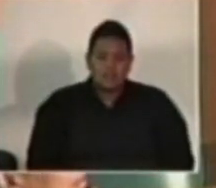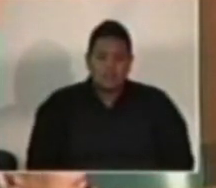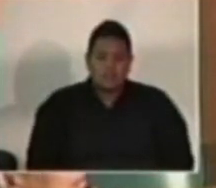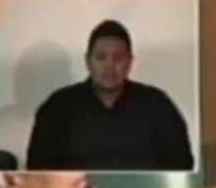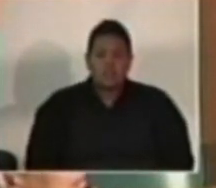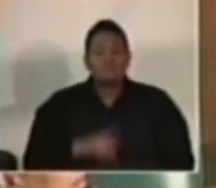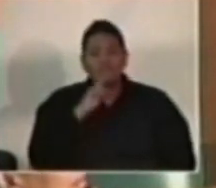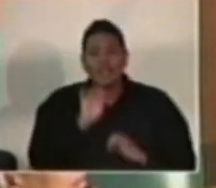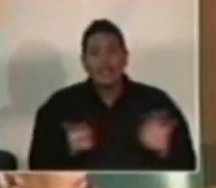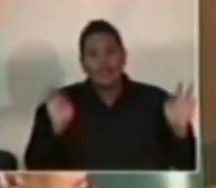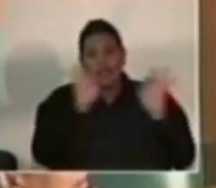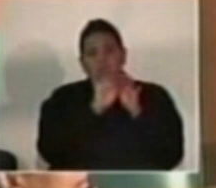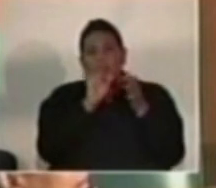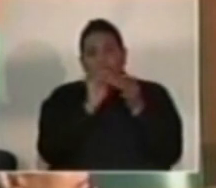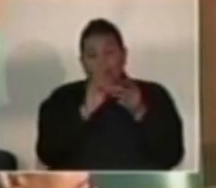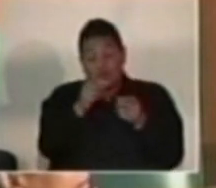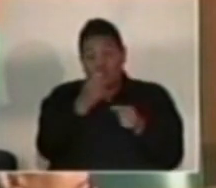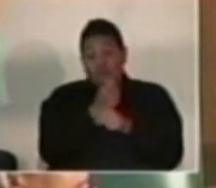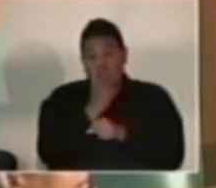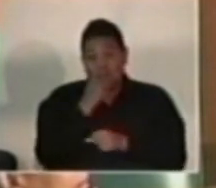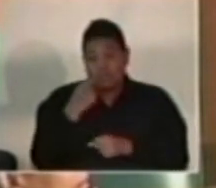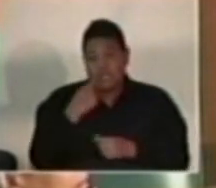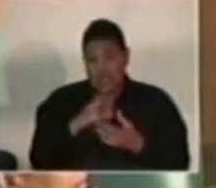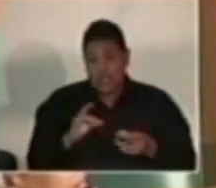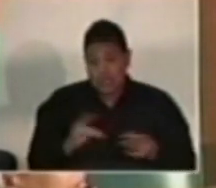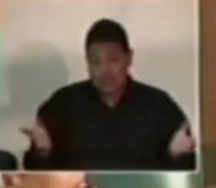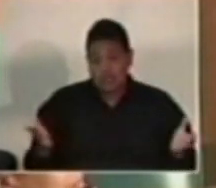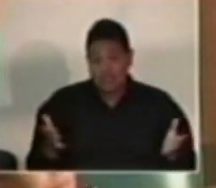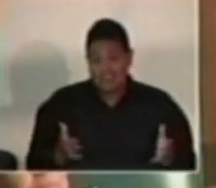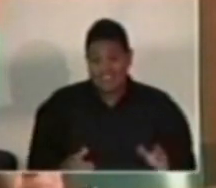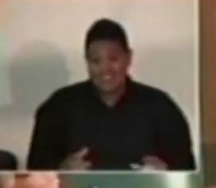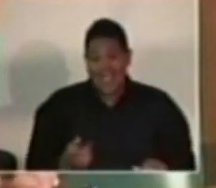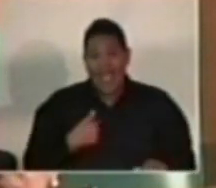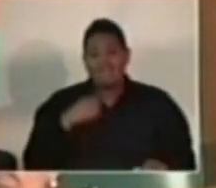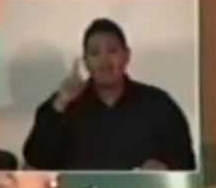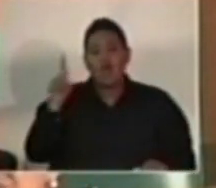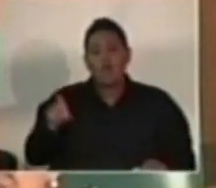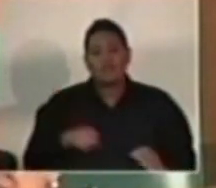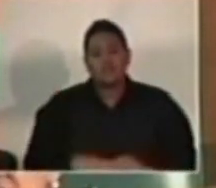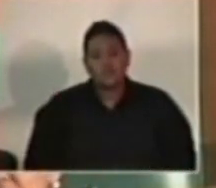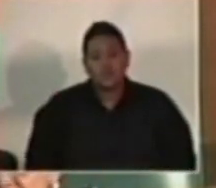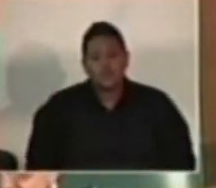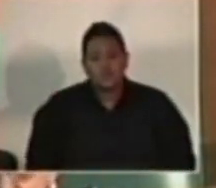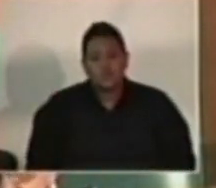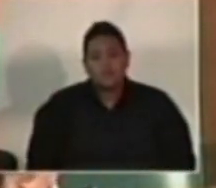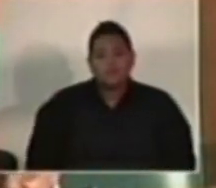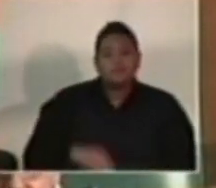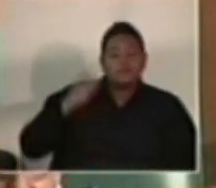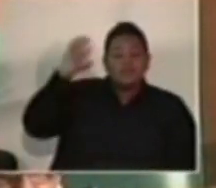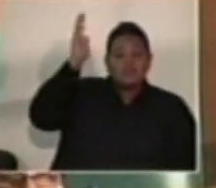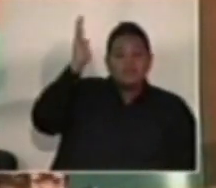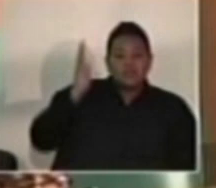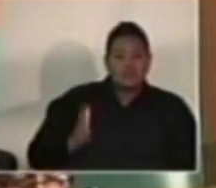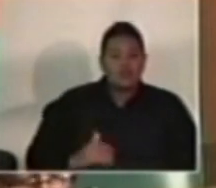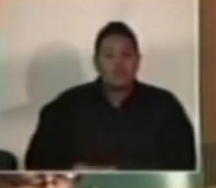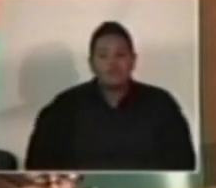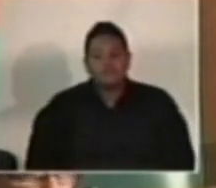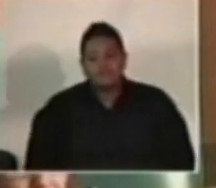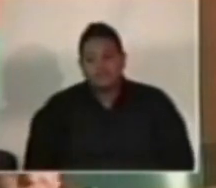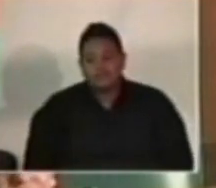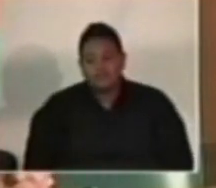It's a very important statement you have made. It's not a debate, I have a question to ask. Mr. Speaker.